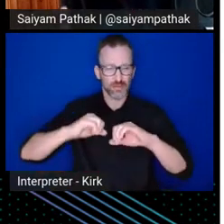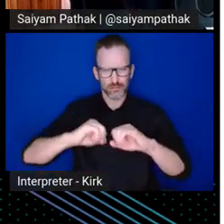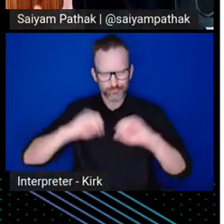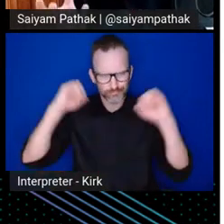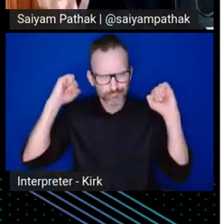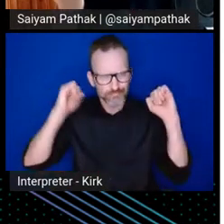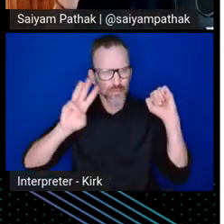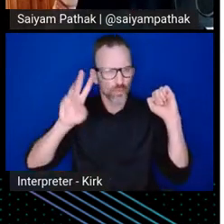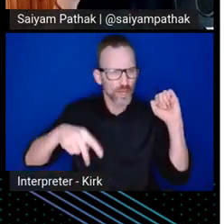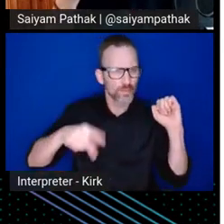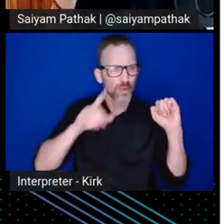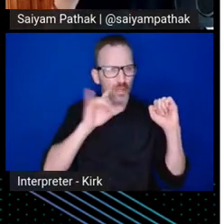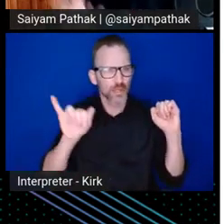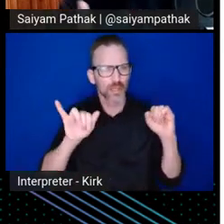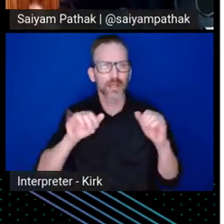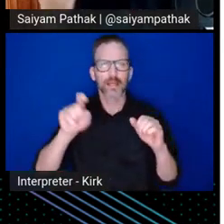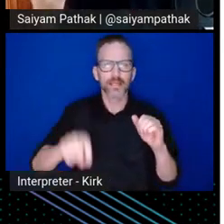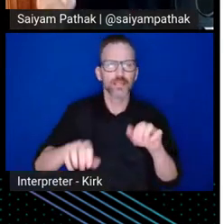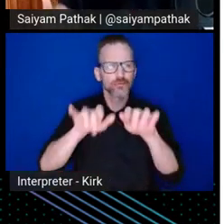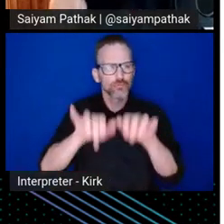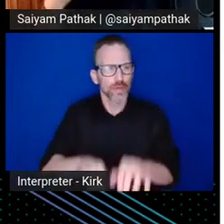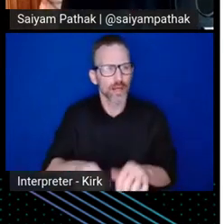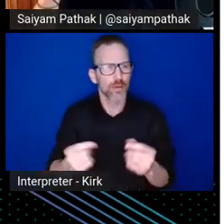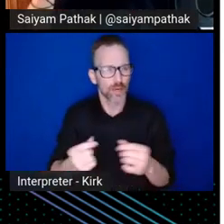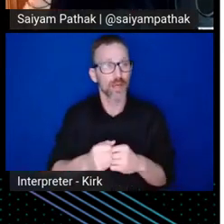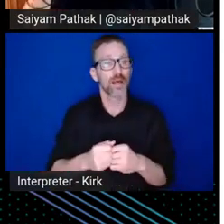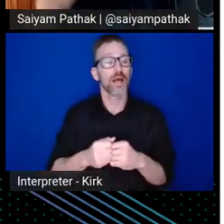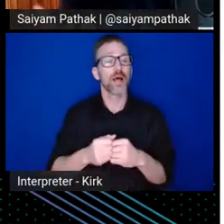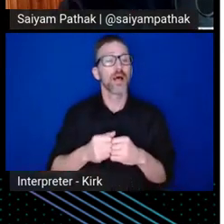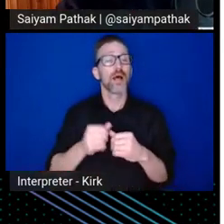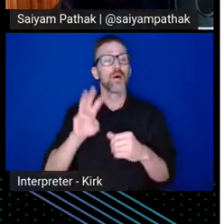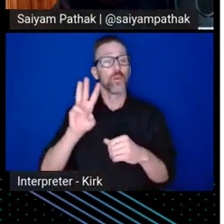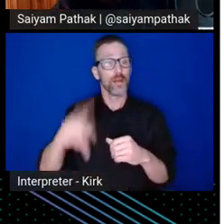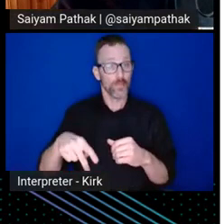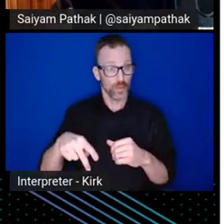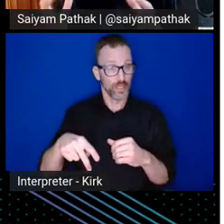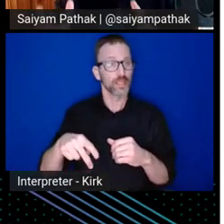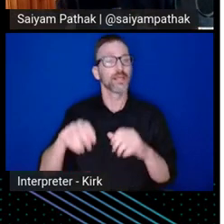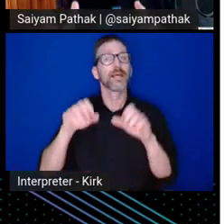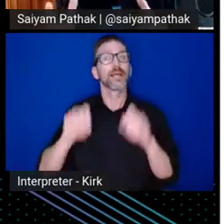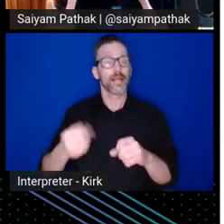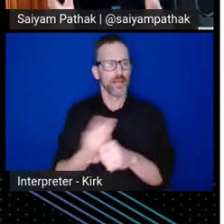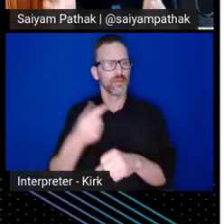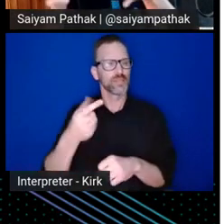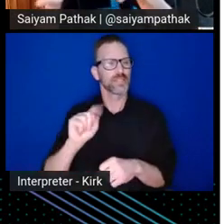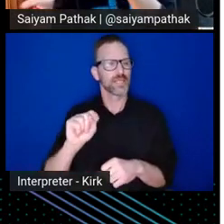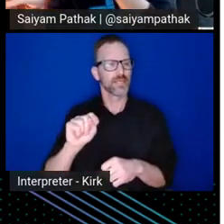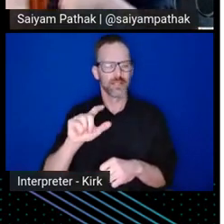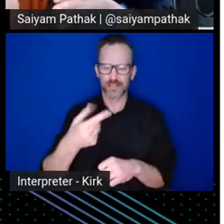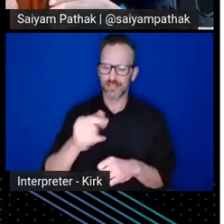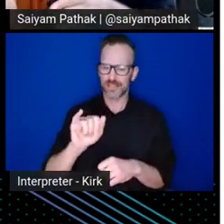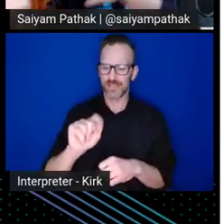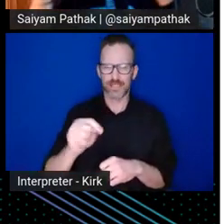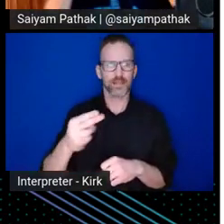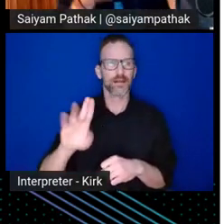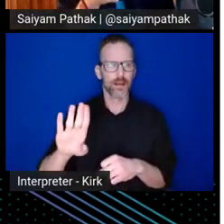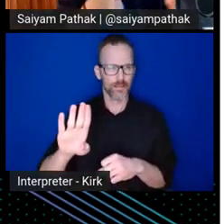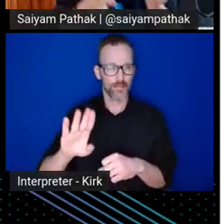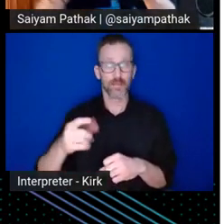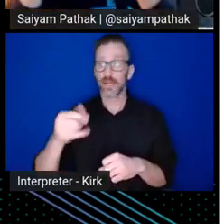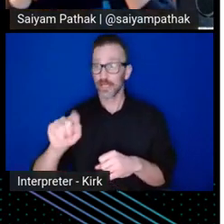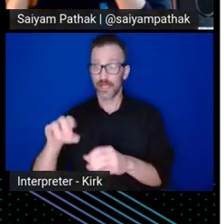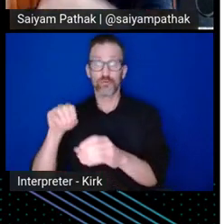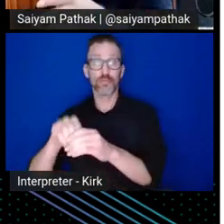also, it is, like, I have not written over here, but Waypoint is GitOps enabled. So you can connect your Git repository